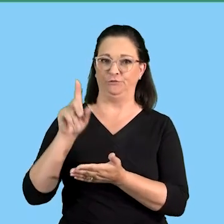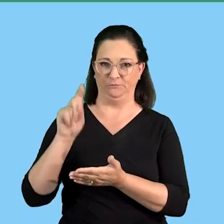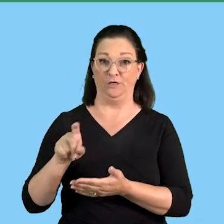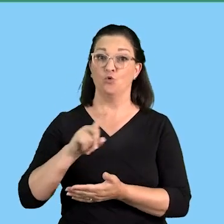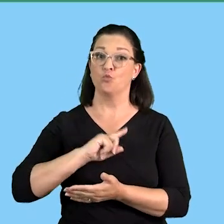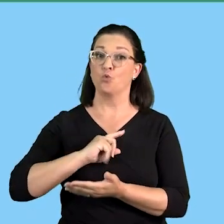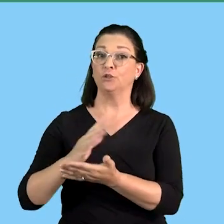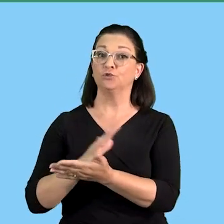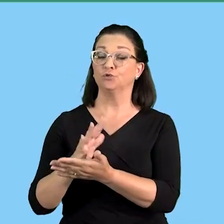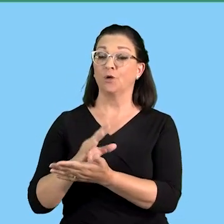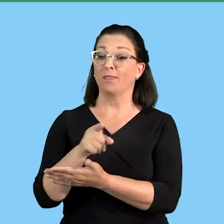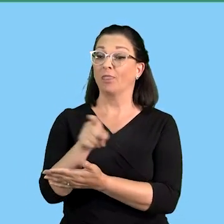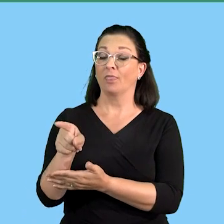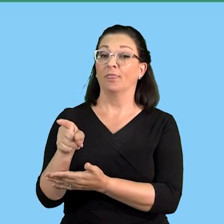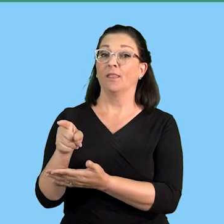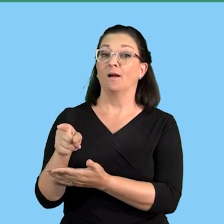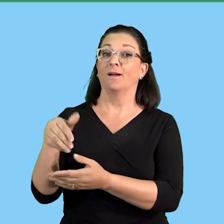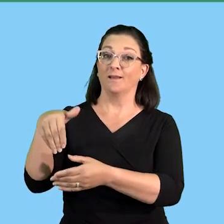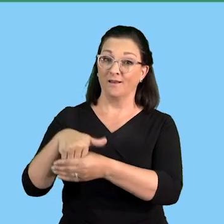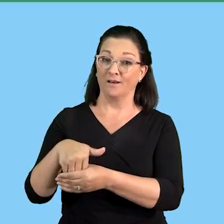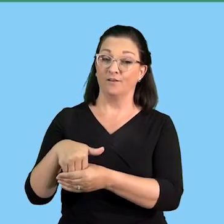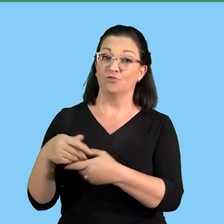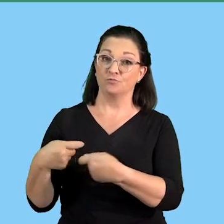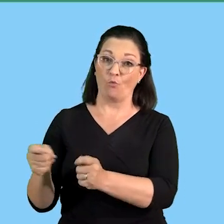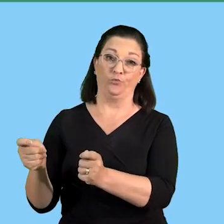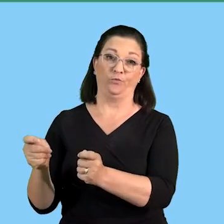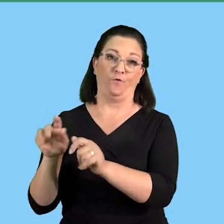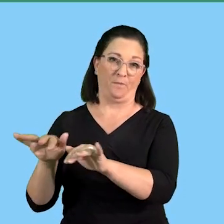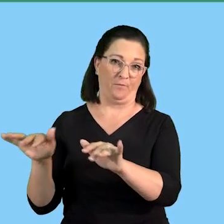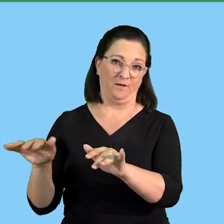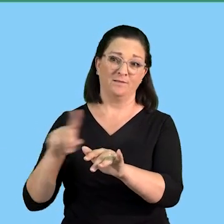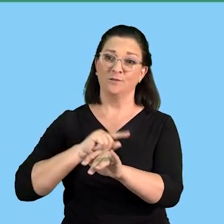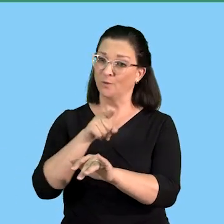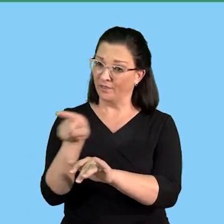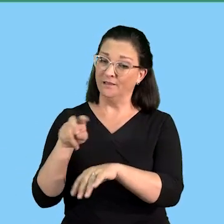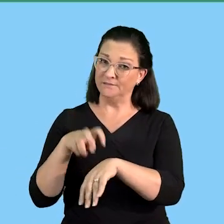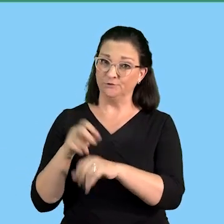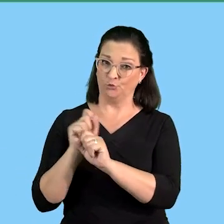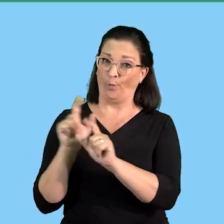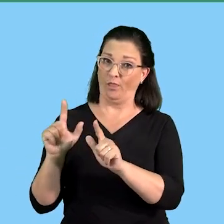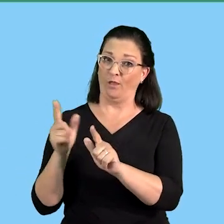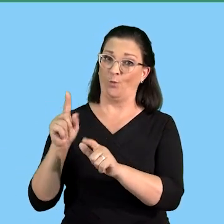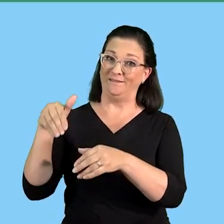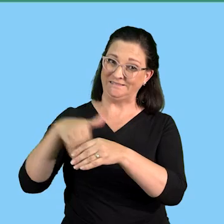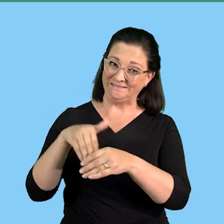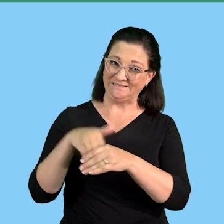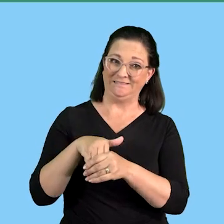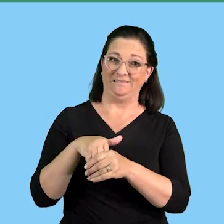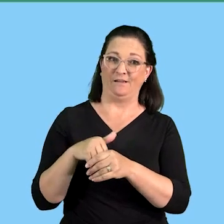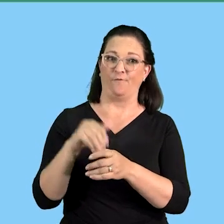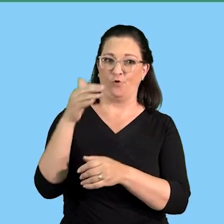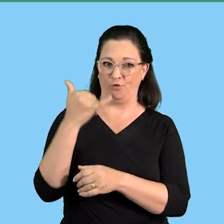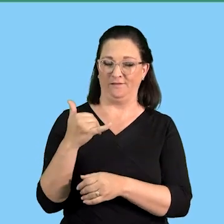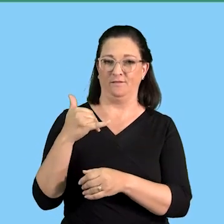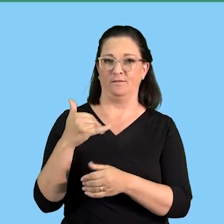remember, shares for a public company are sold to the public, so they need to be published so that shareholders who are within